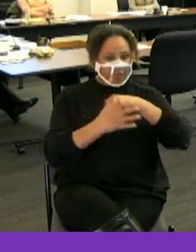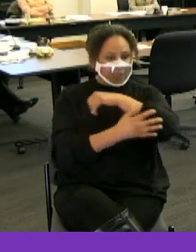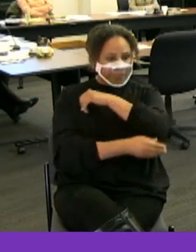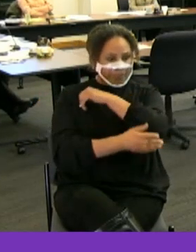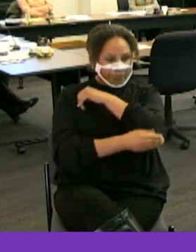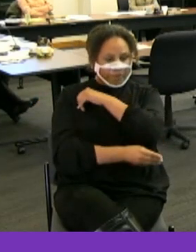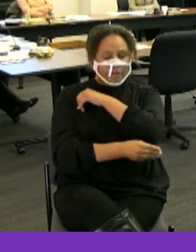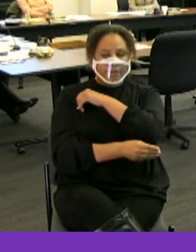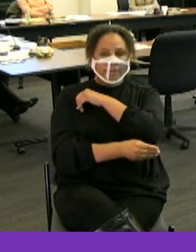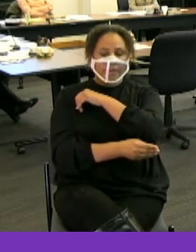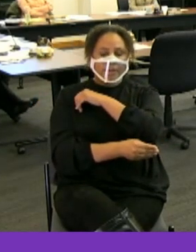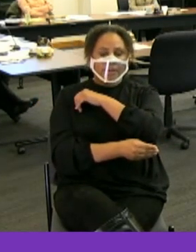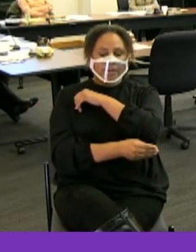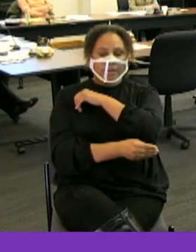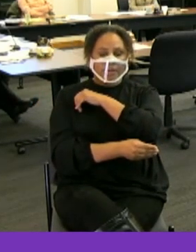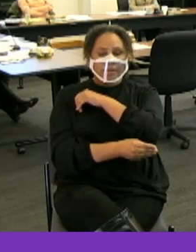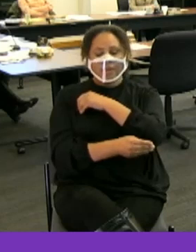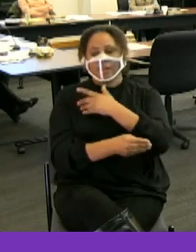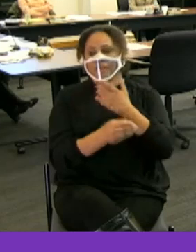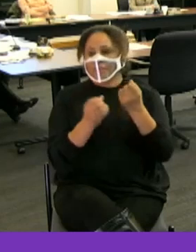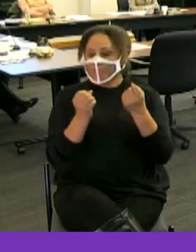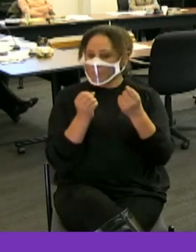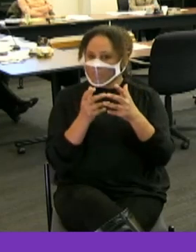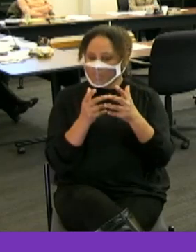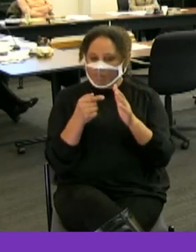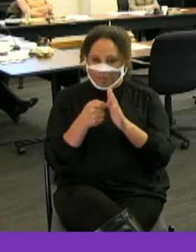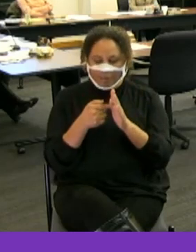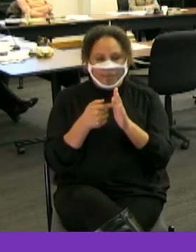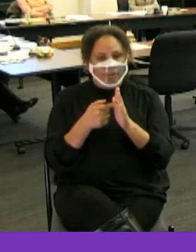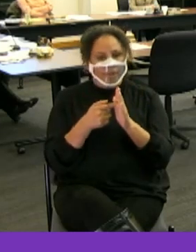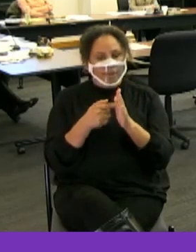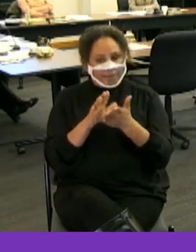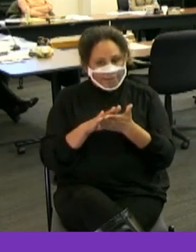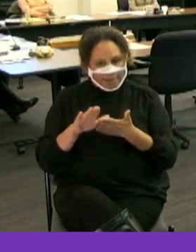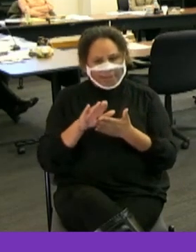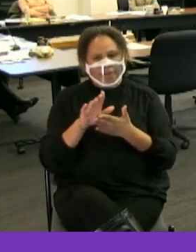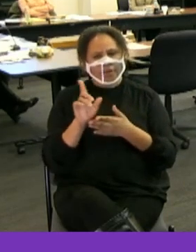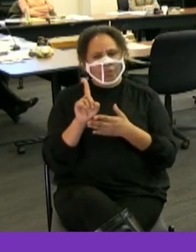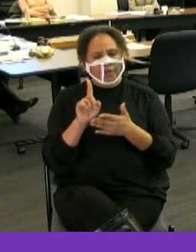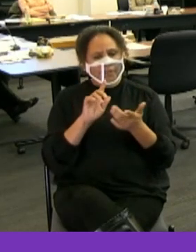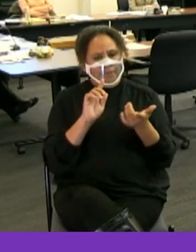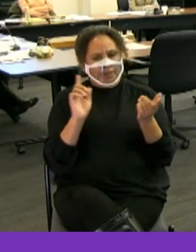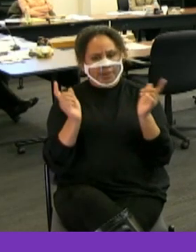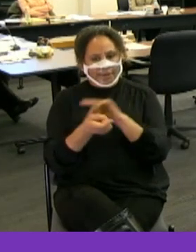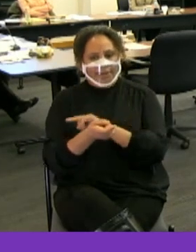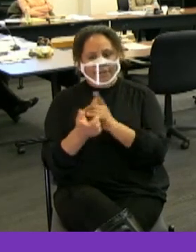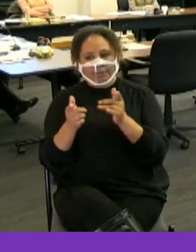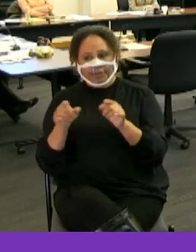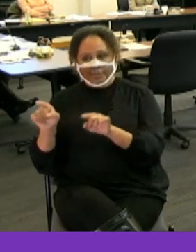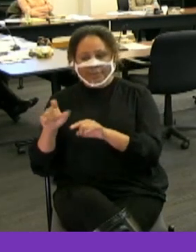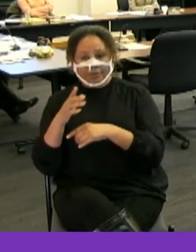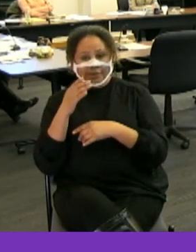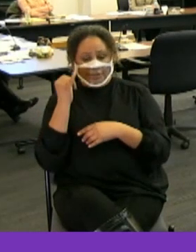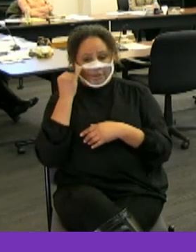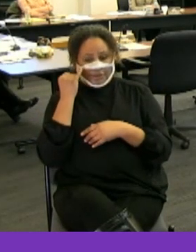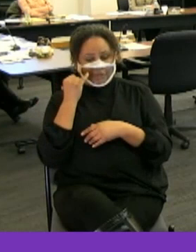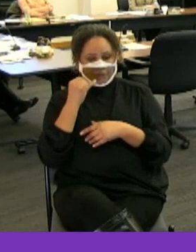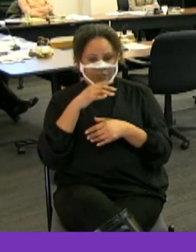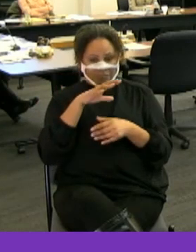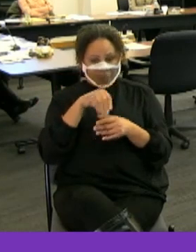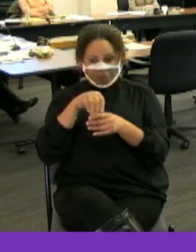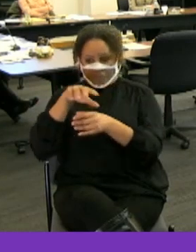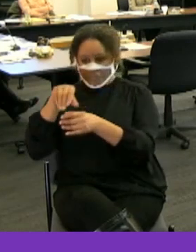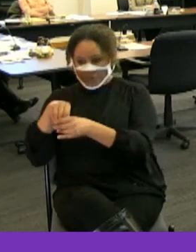This is where a lot of change happens. And if inclusion is culture,